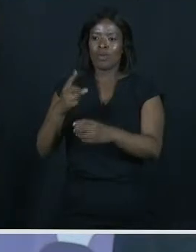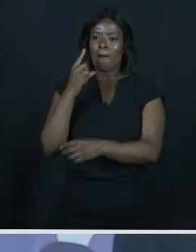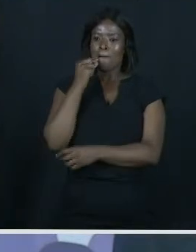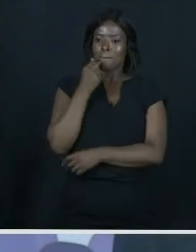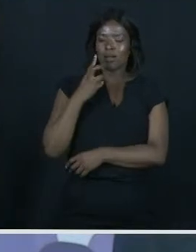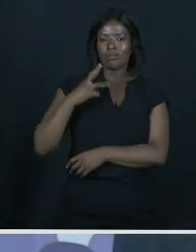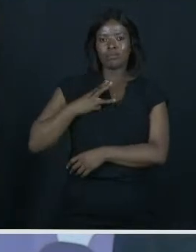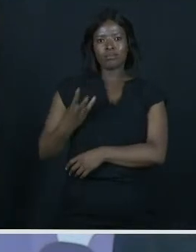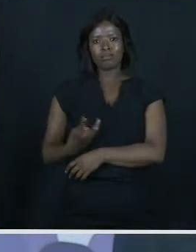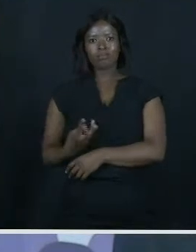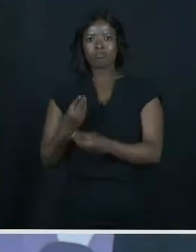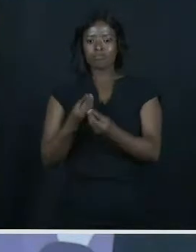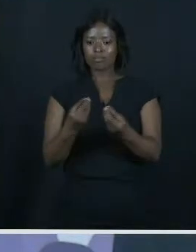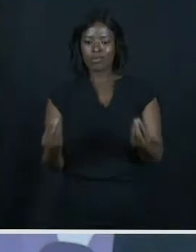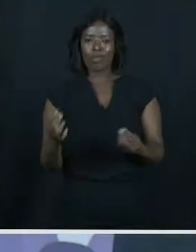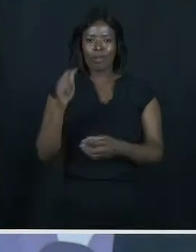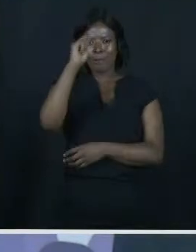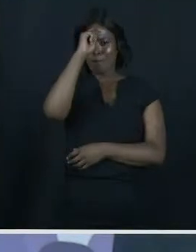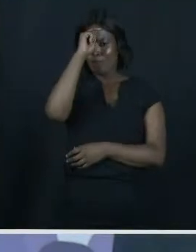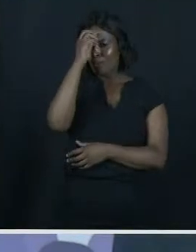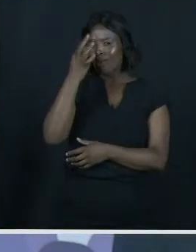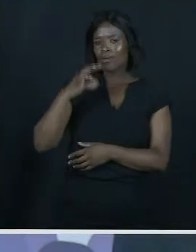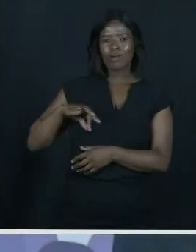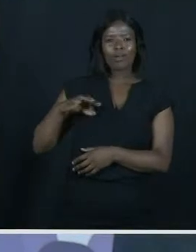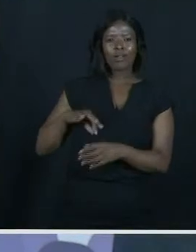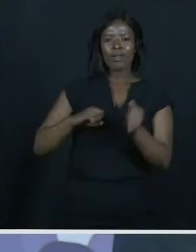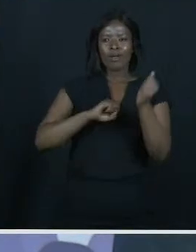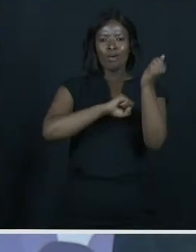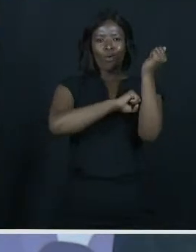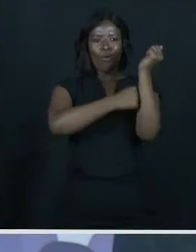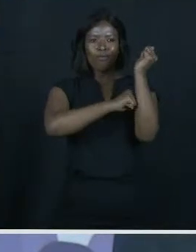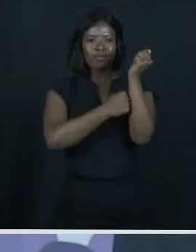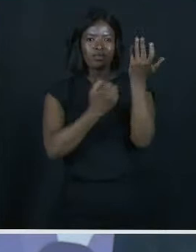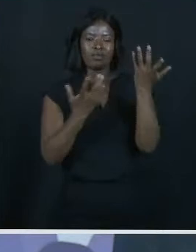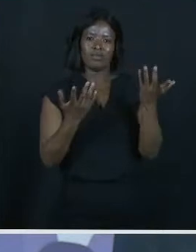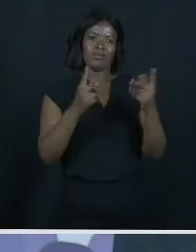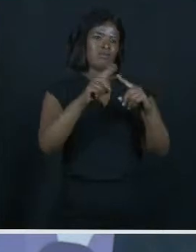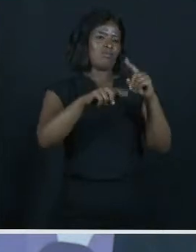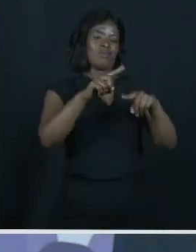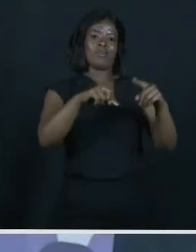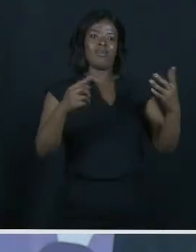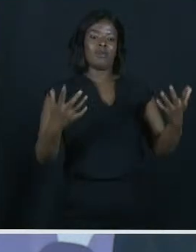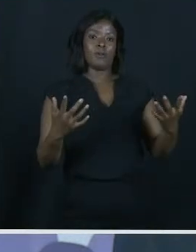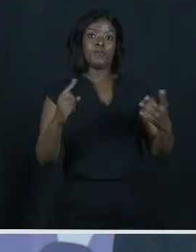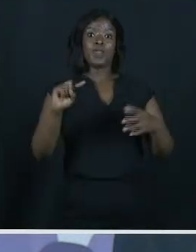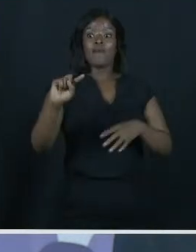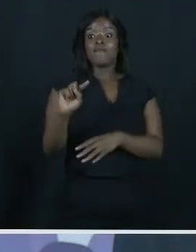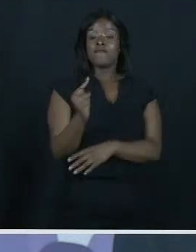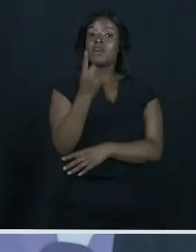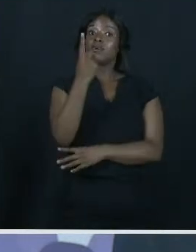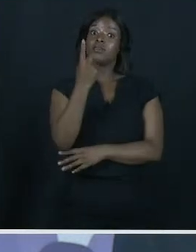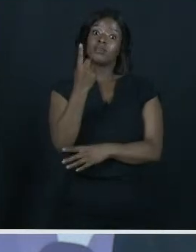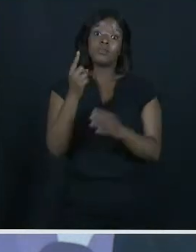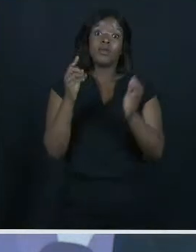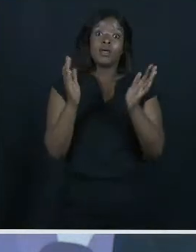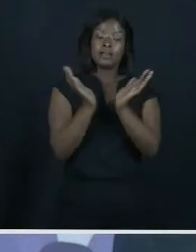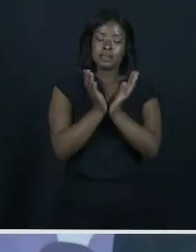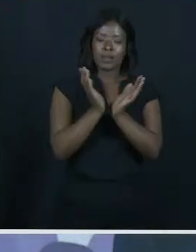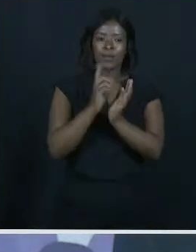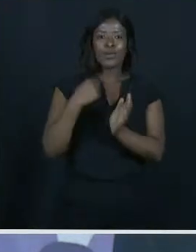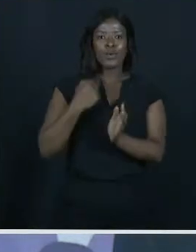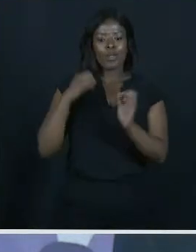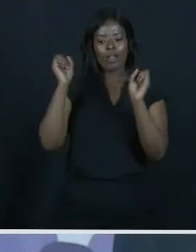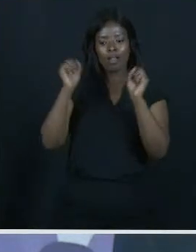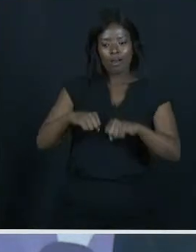boys and girls, in schools, in offices, everywhere. At the first summit, we committed to support